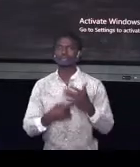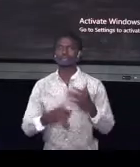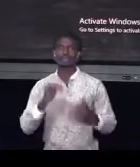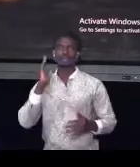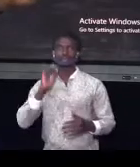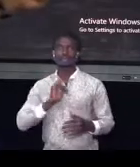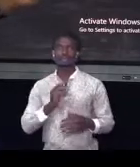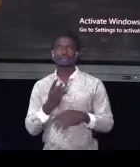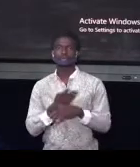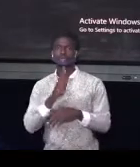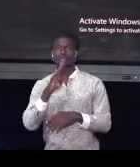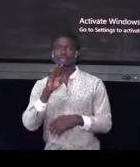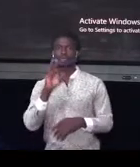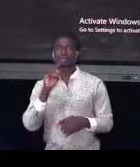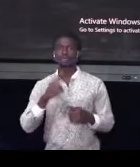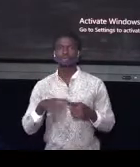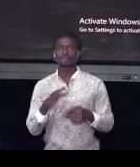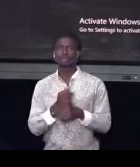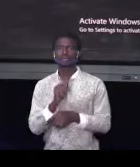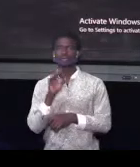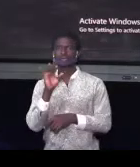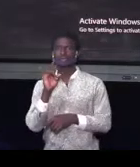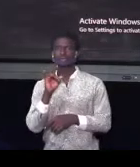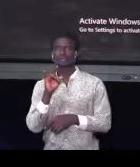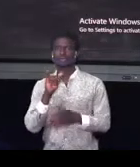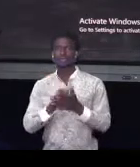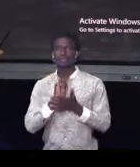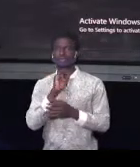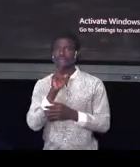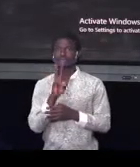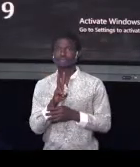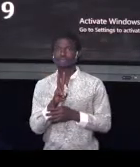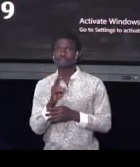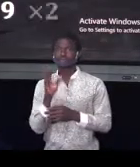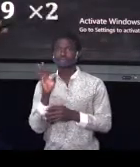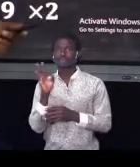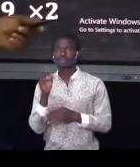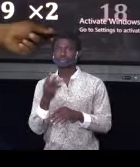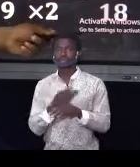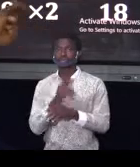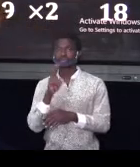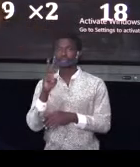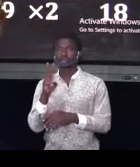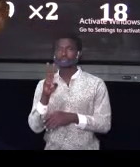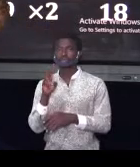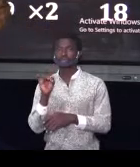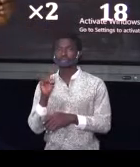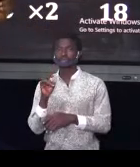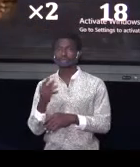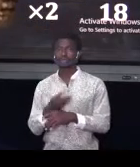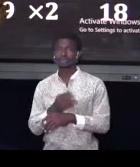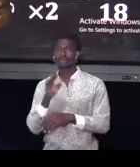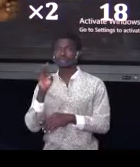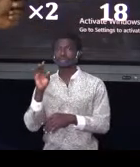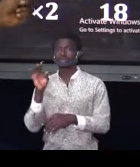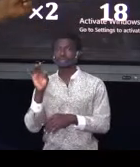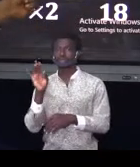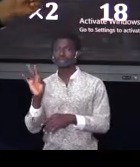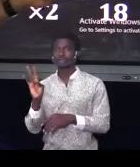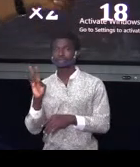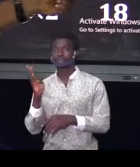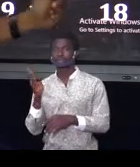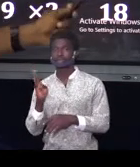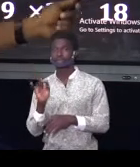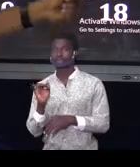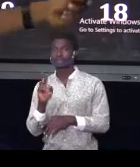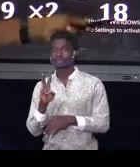what do I multiply by 9 to get 18? Of course, that's 2. So 9 times 2, 18. Then I will multiply 7 by 2. 7 times 2